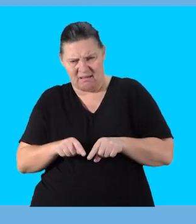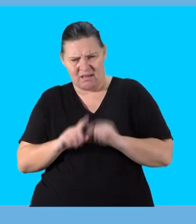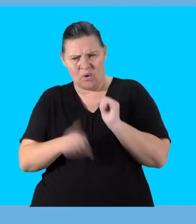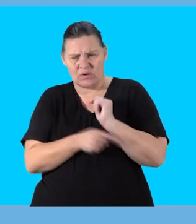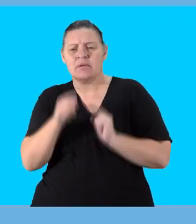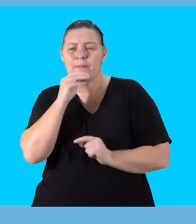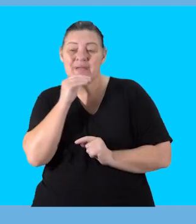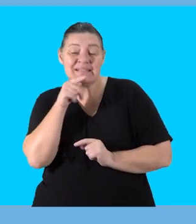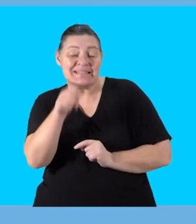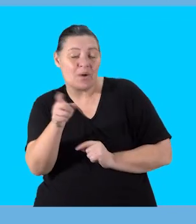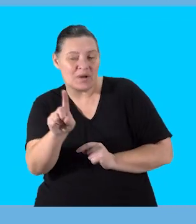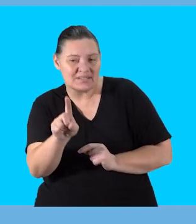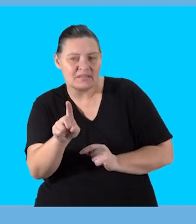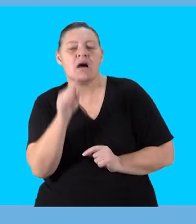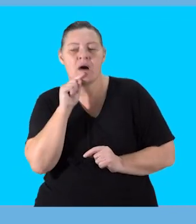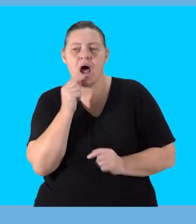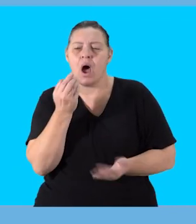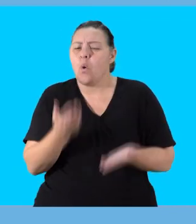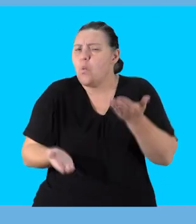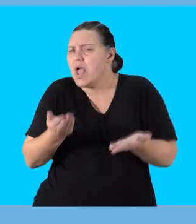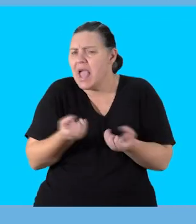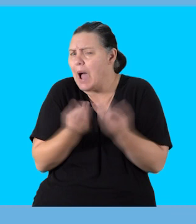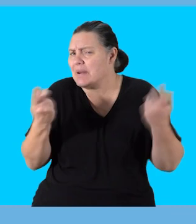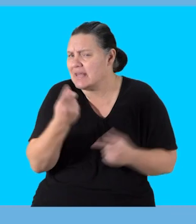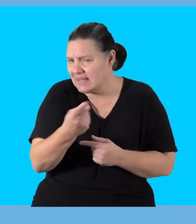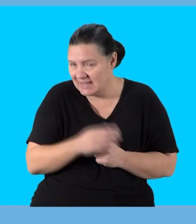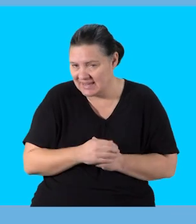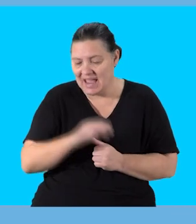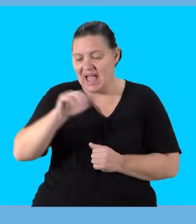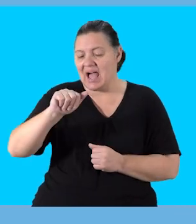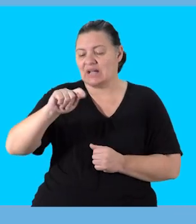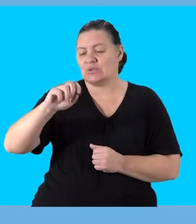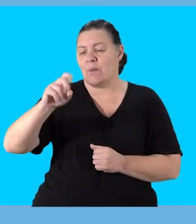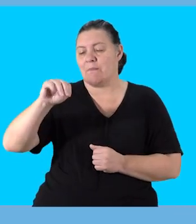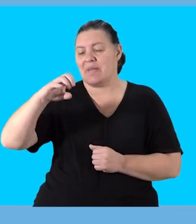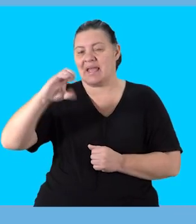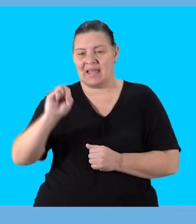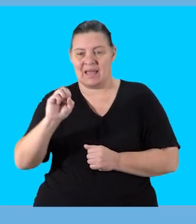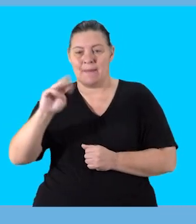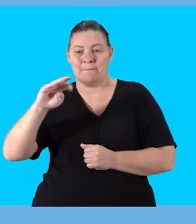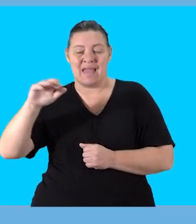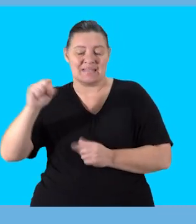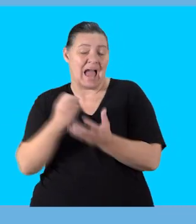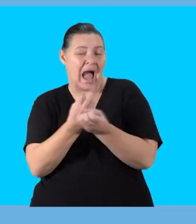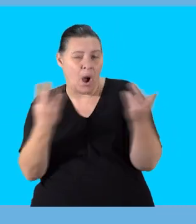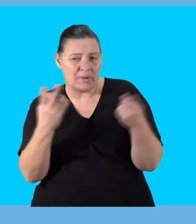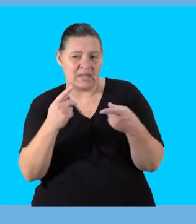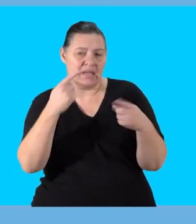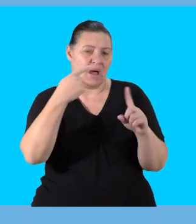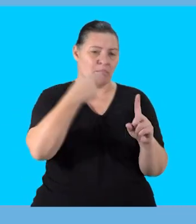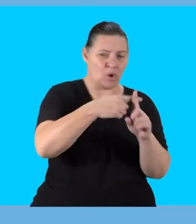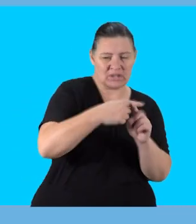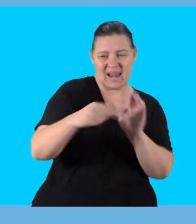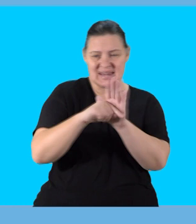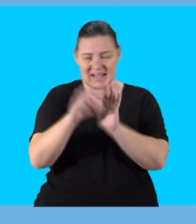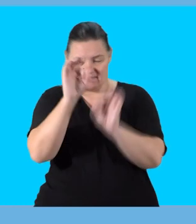in our element as we zoom in is the atomic mass. And the atomic mass is actually the sum of the number of protons and the number of